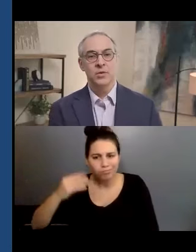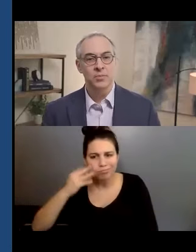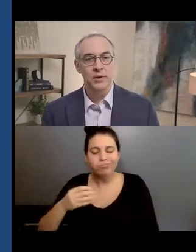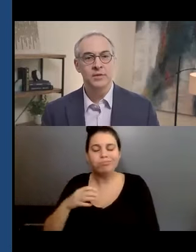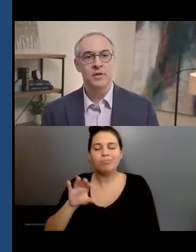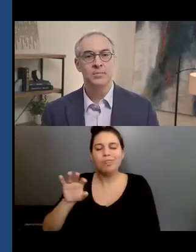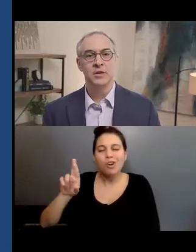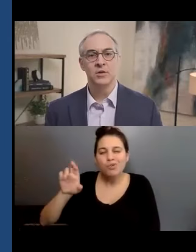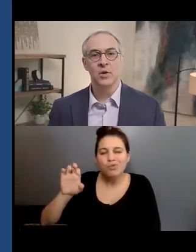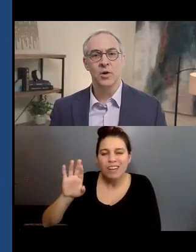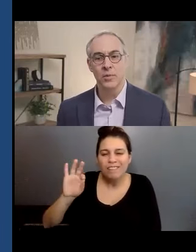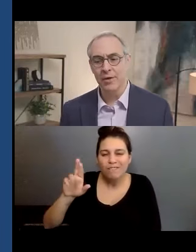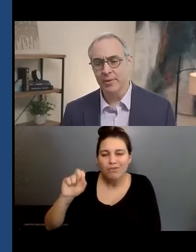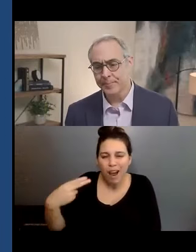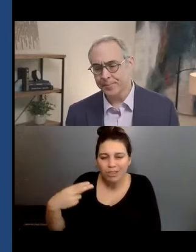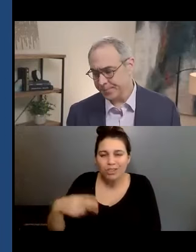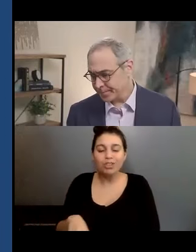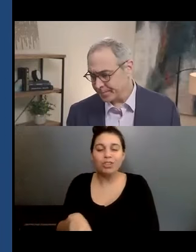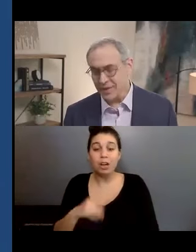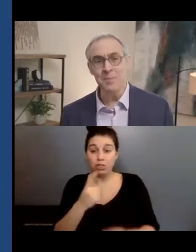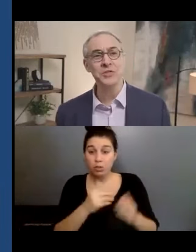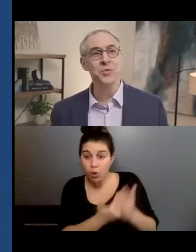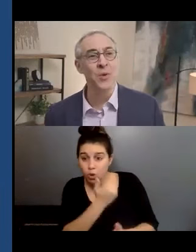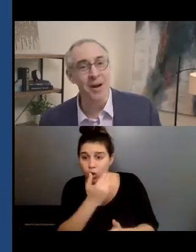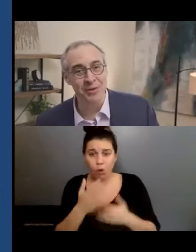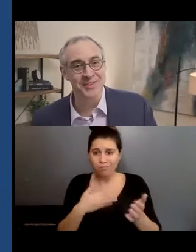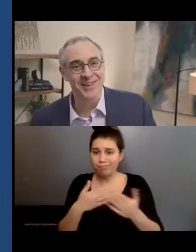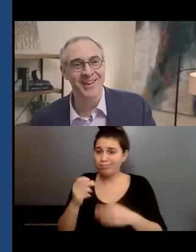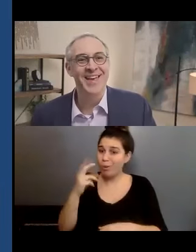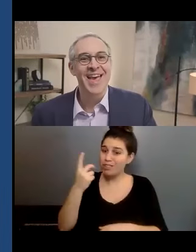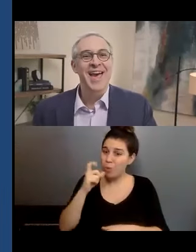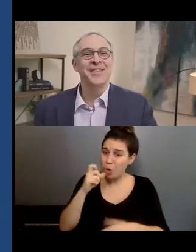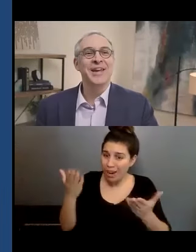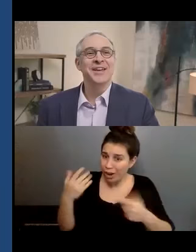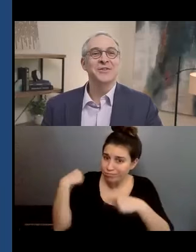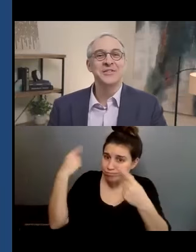you could really bring somebody new on with. But there were problems,